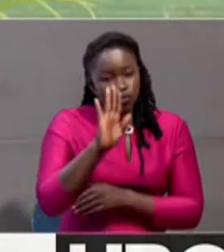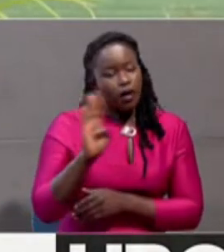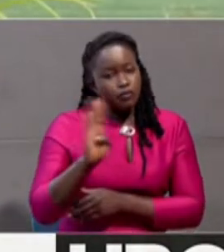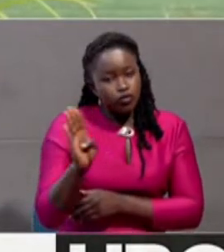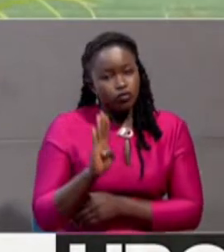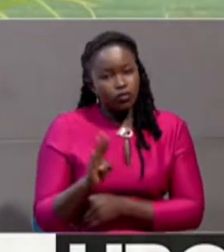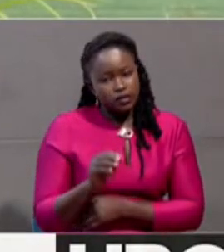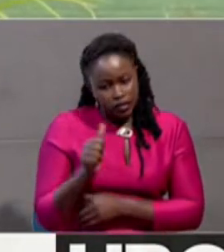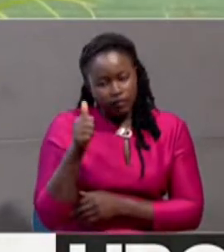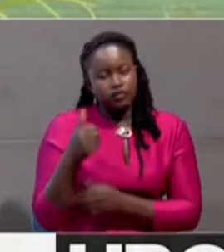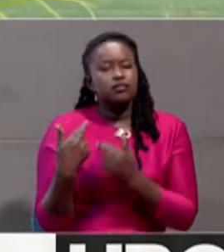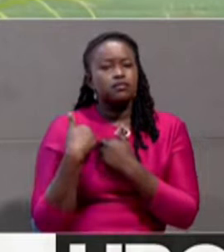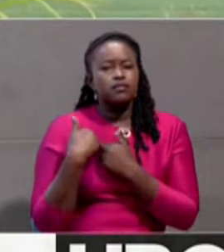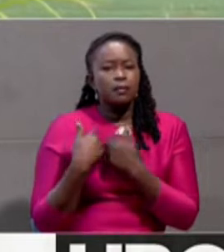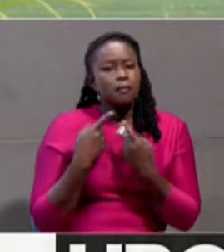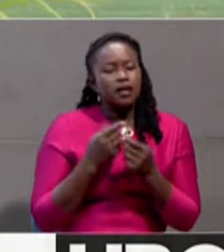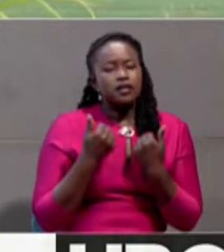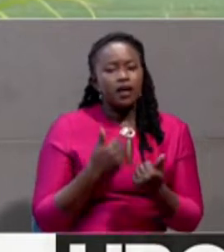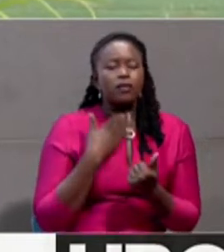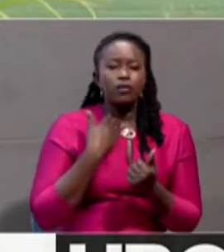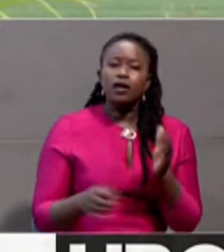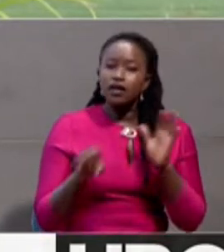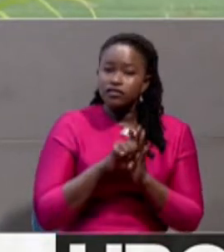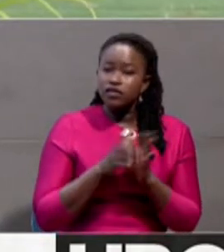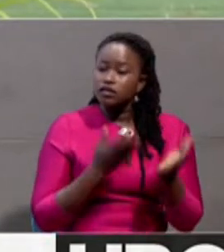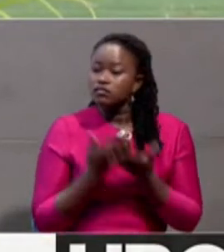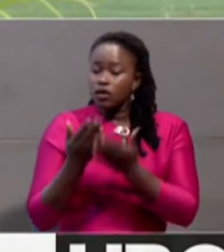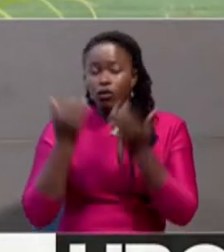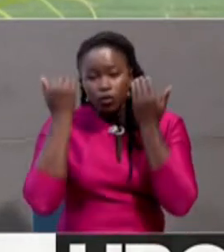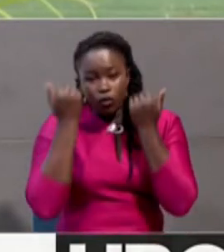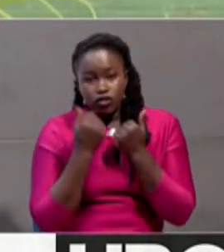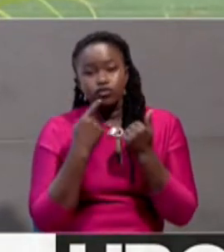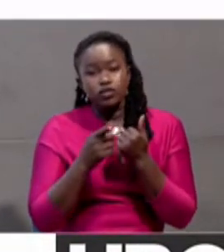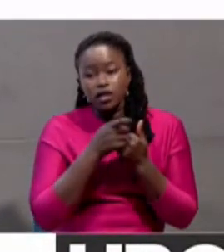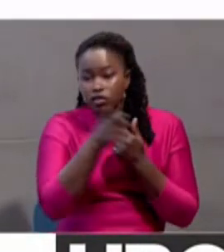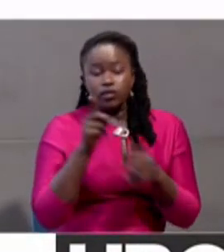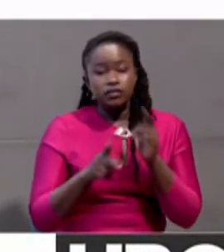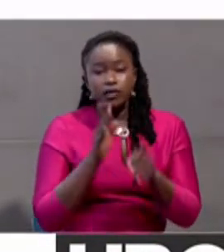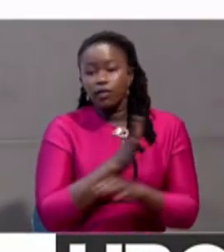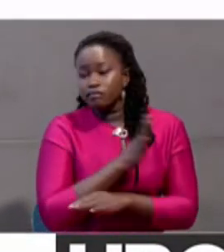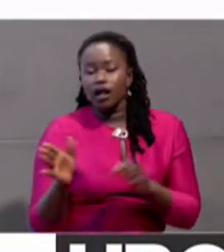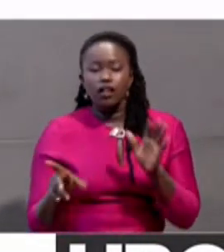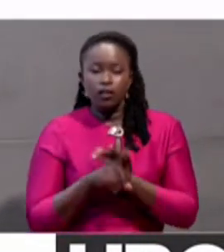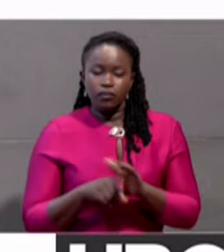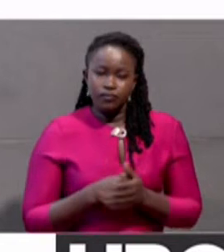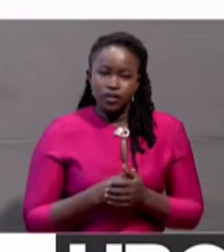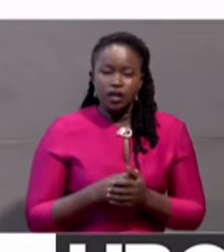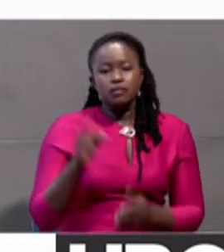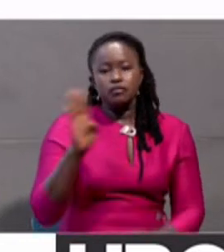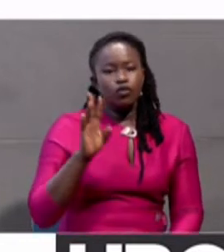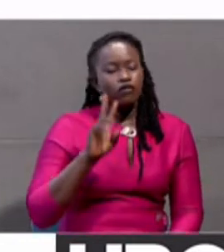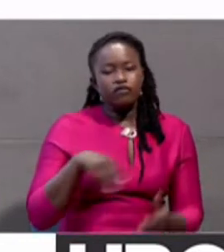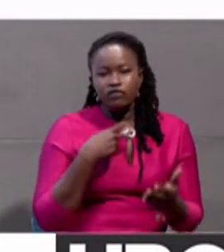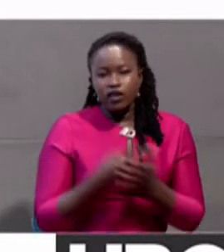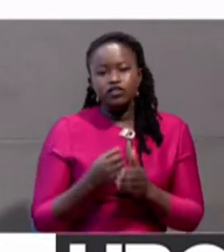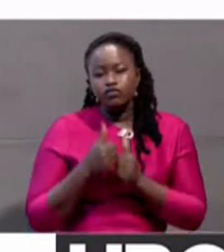be held liable. But now I need evidence to lay before court that, look here, this people breached the law. The bureau failed to comply with